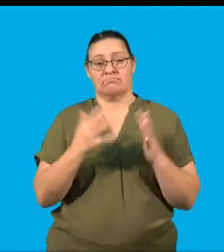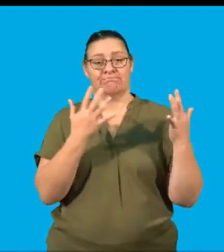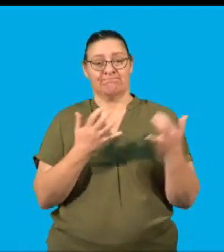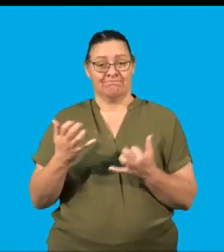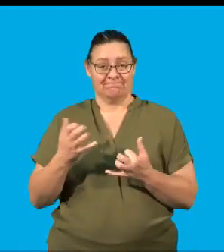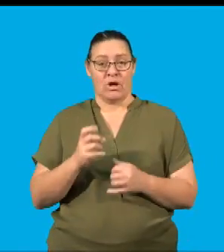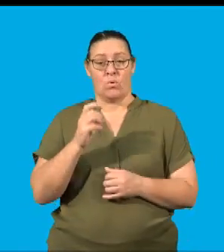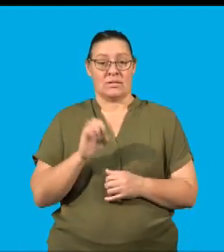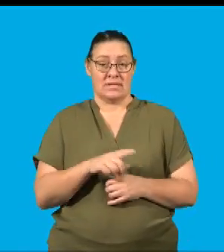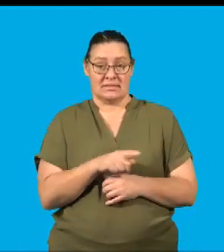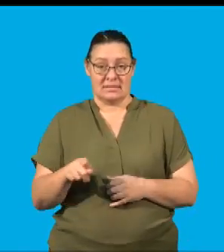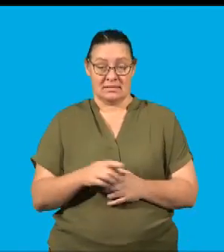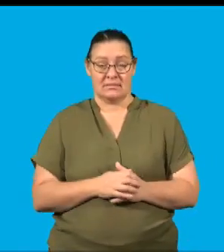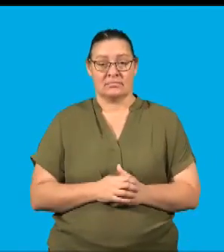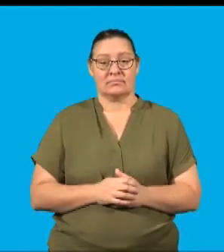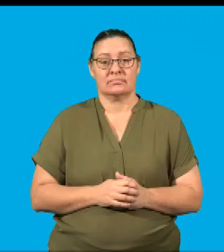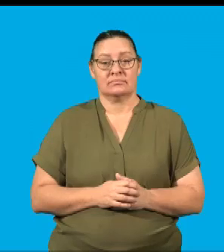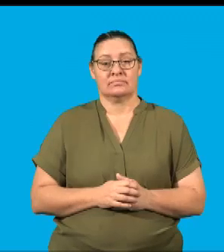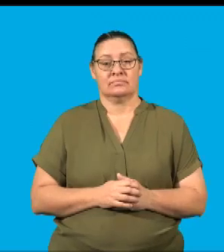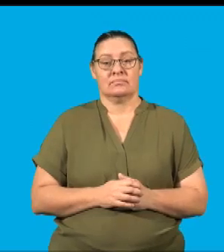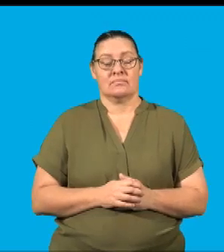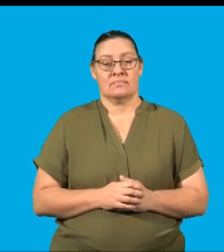of the quartiles.